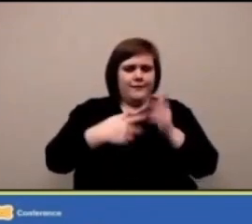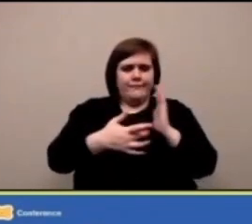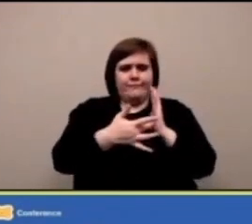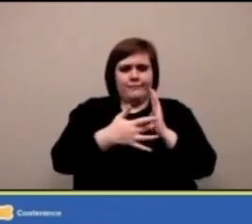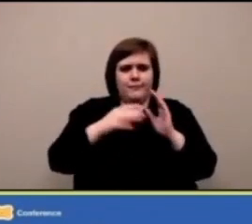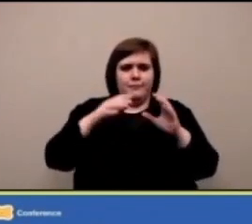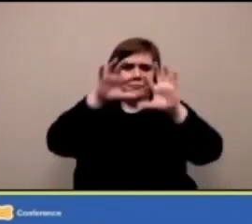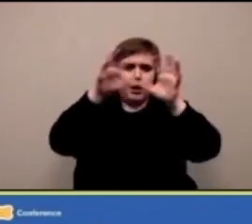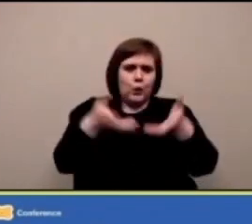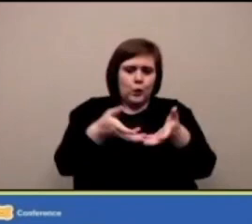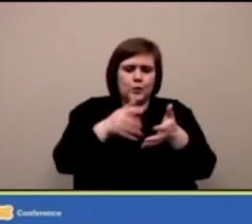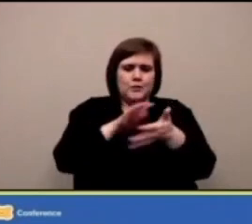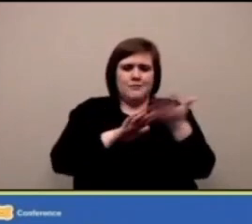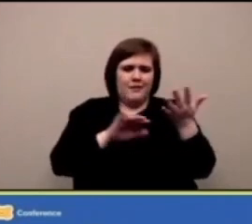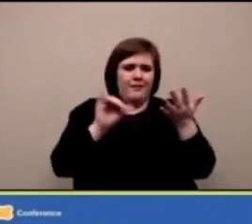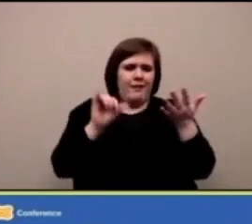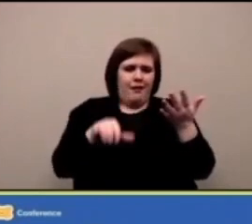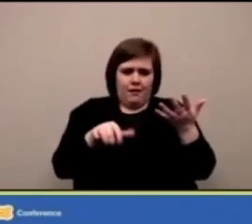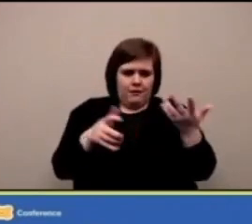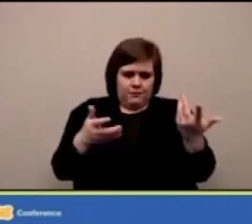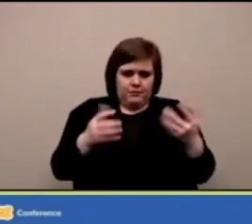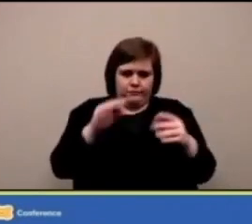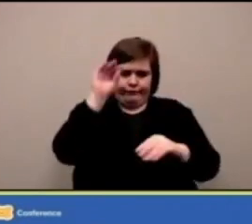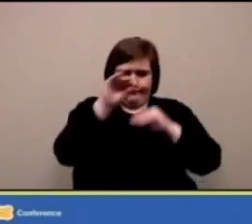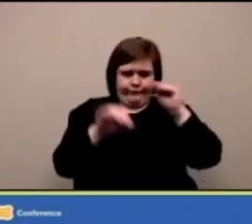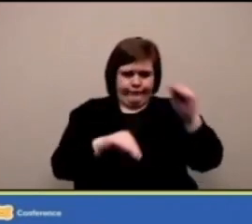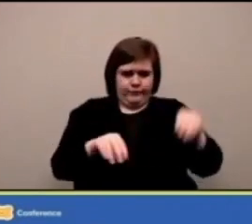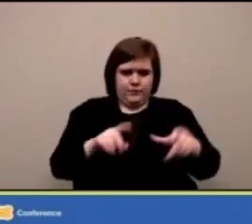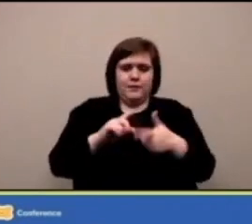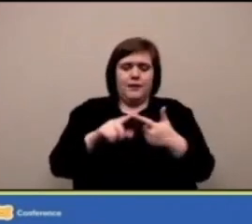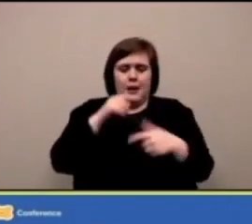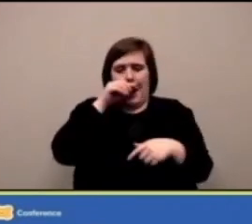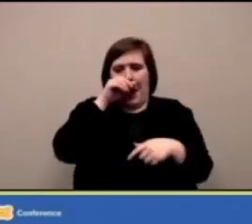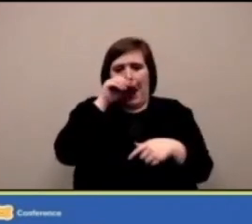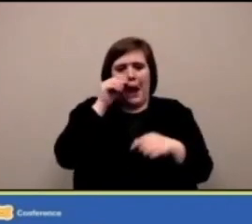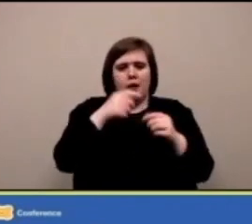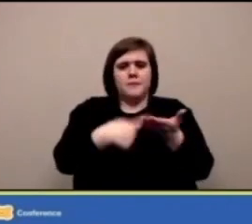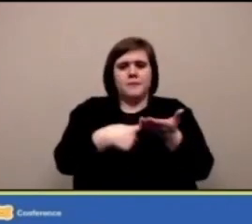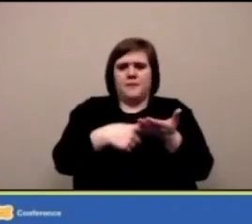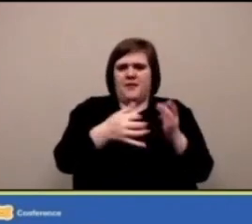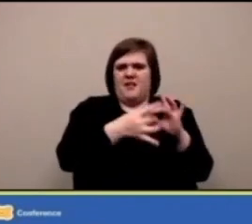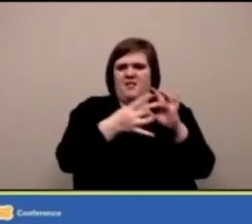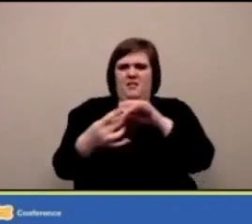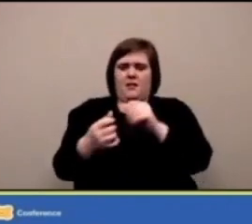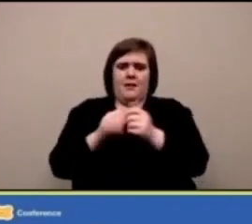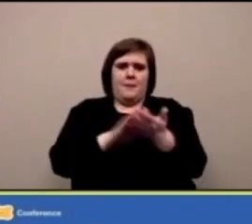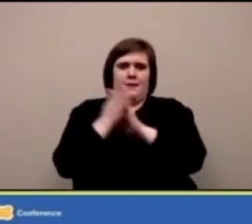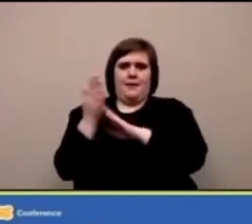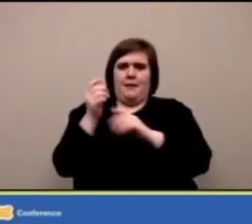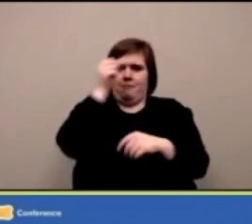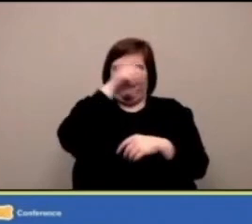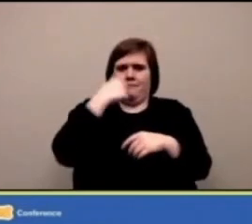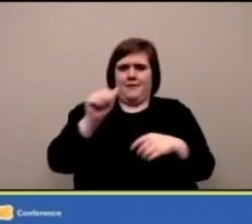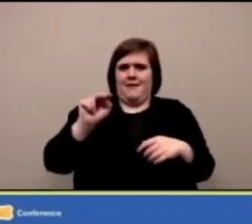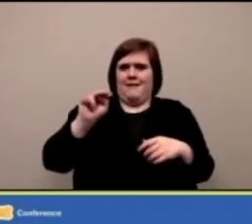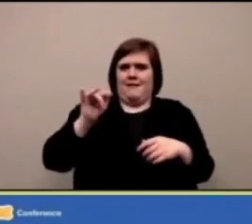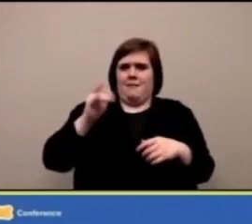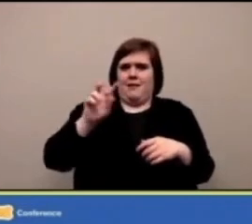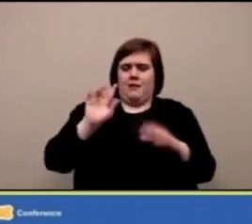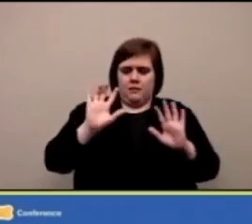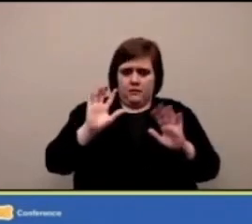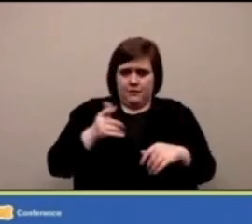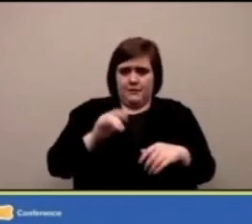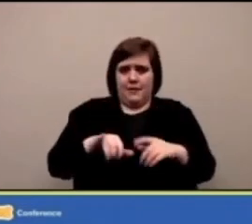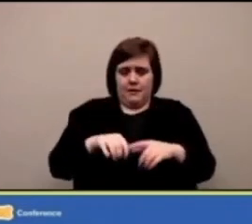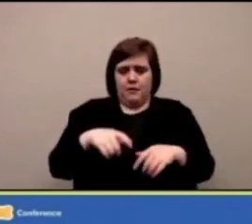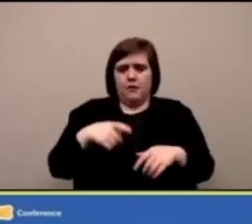them. And then we talked about the extension to this activity of animating it, right? And so